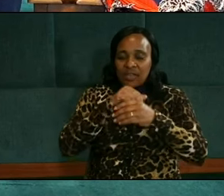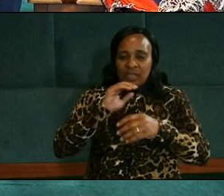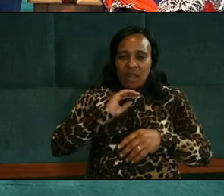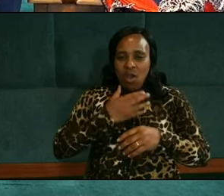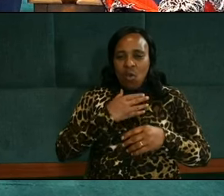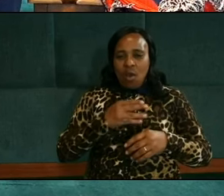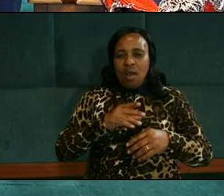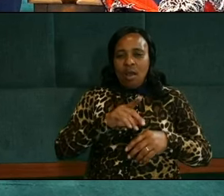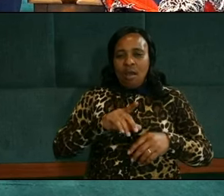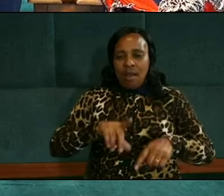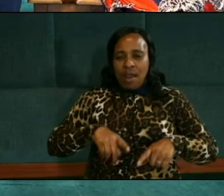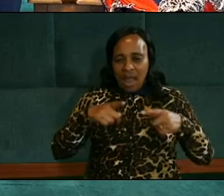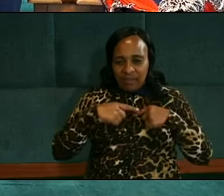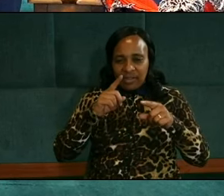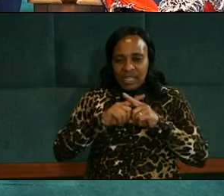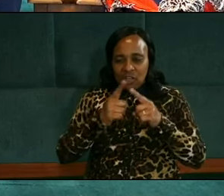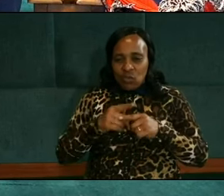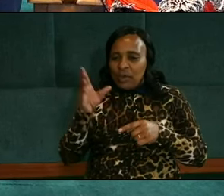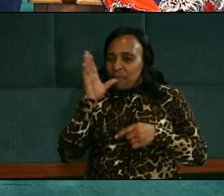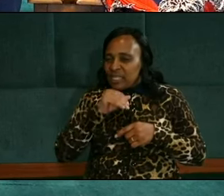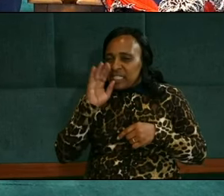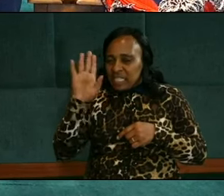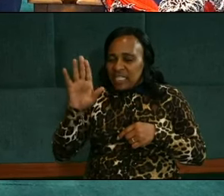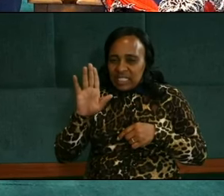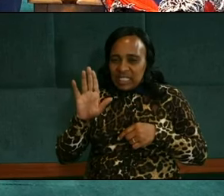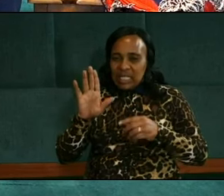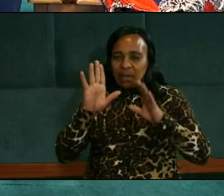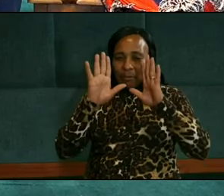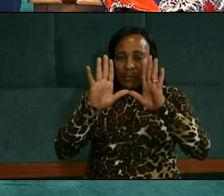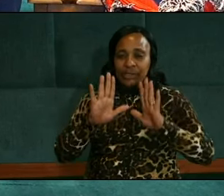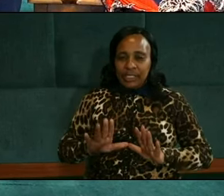miss his divinity. Mm. And 2,